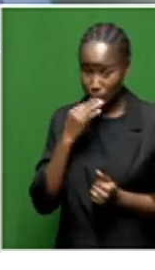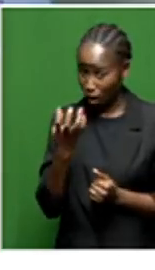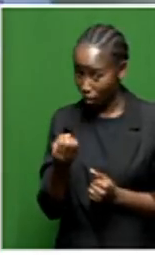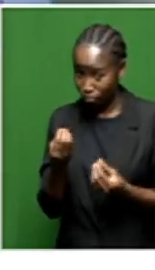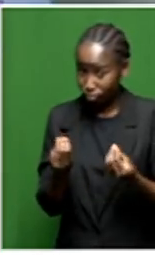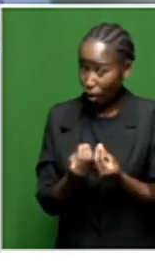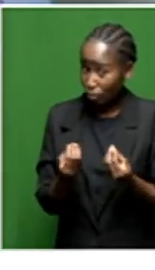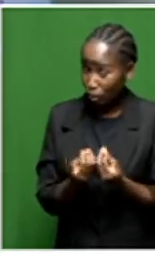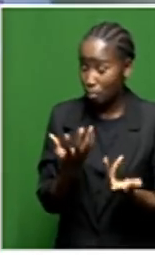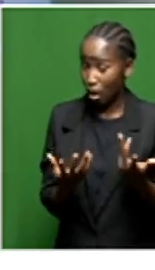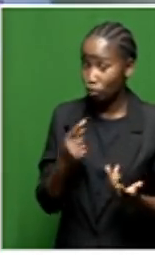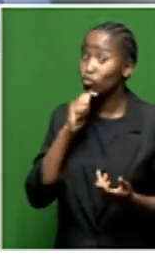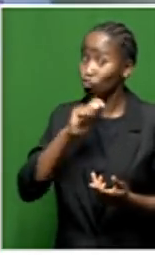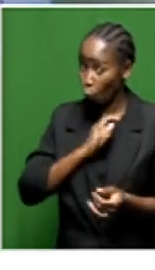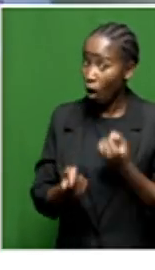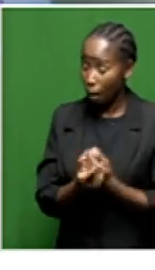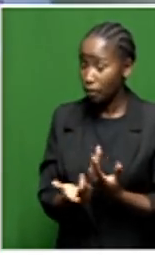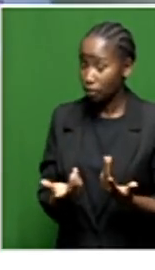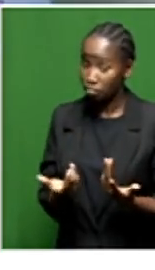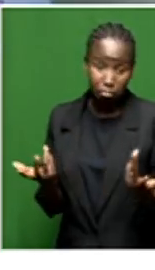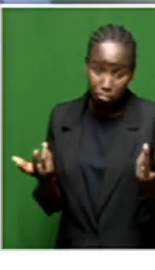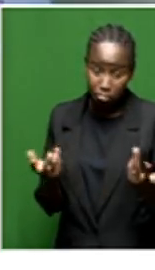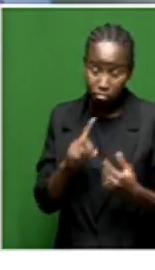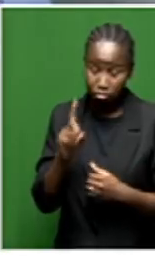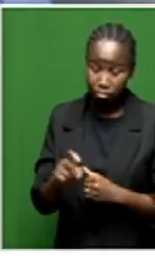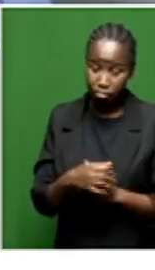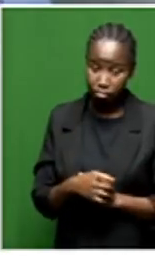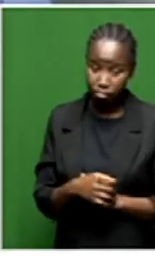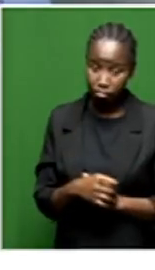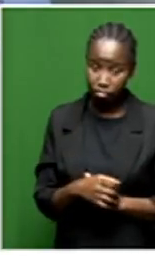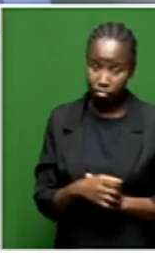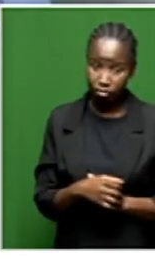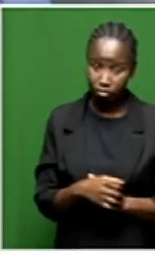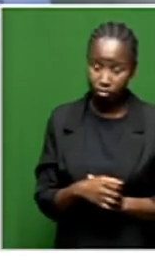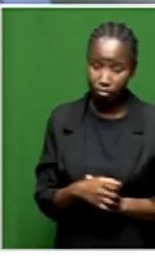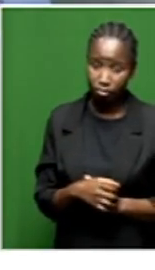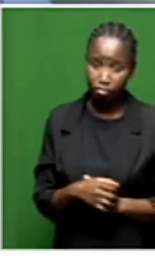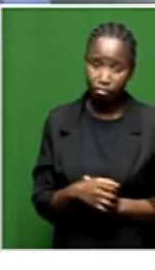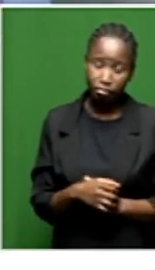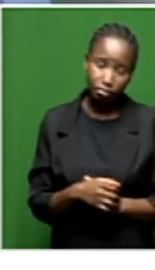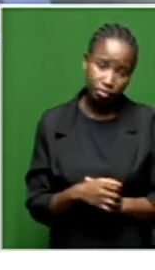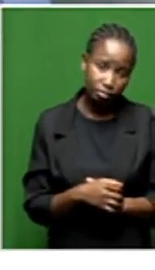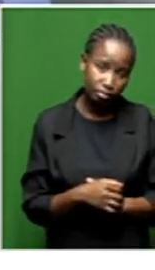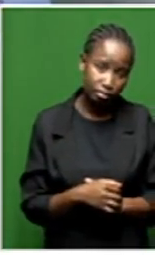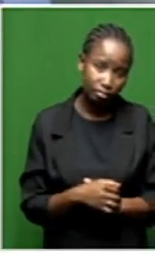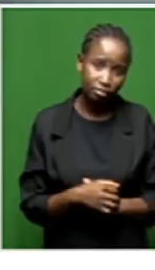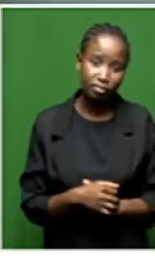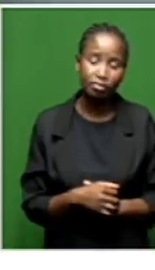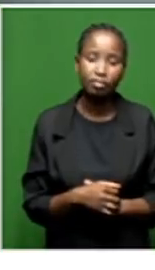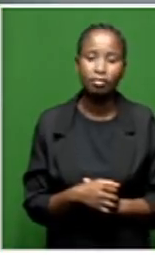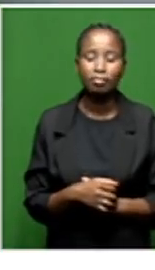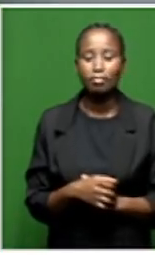untoward, even if that were to be the case? I think that